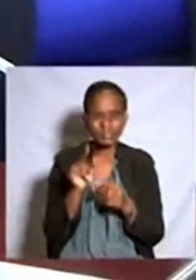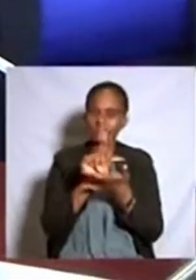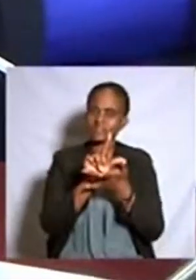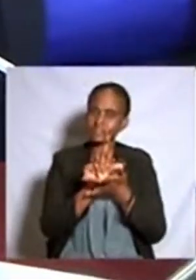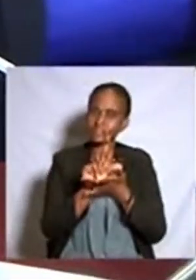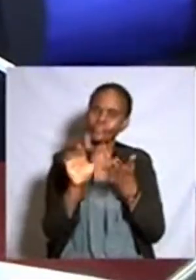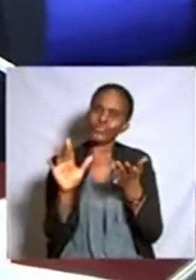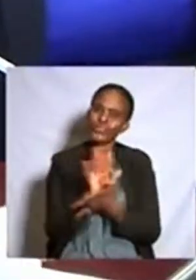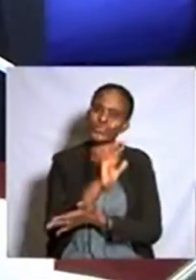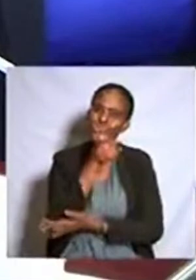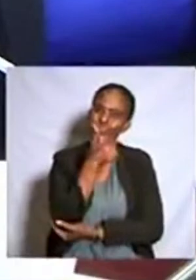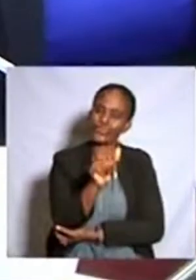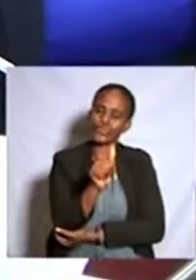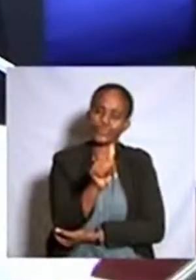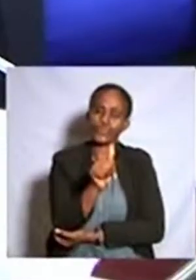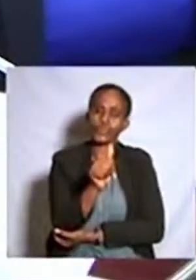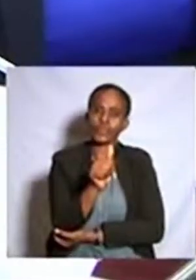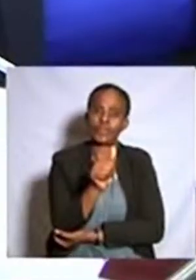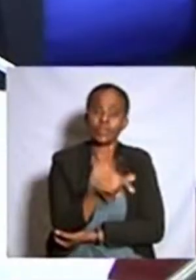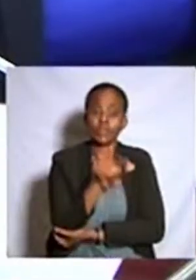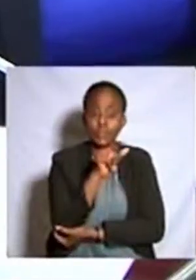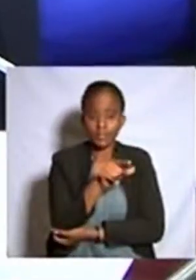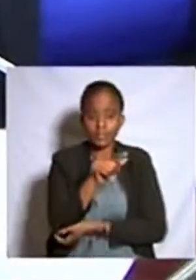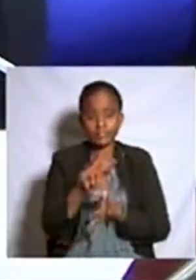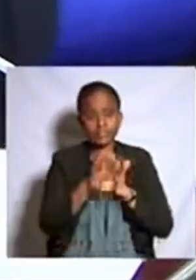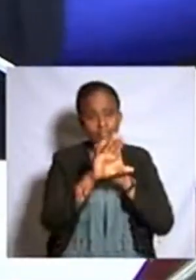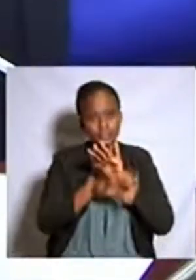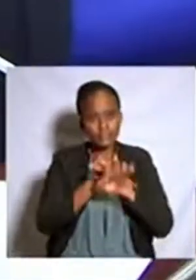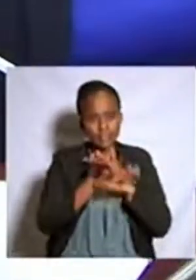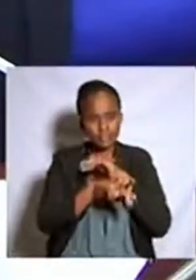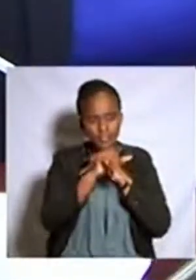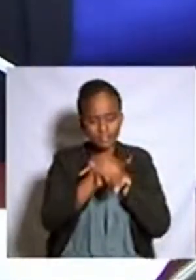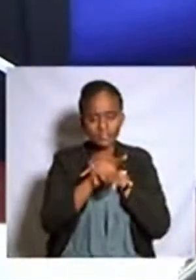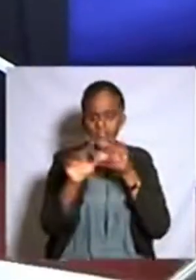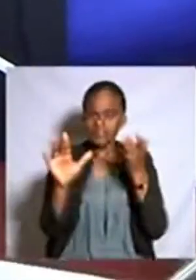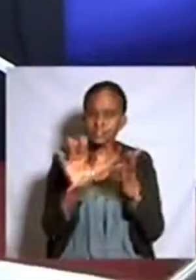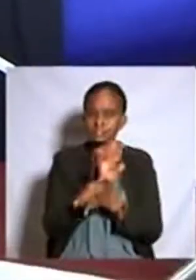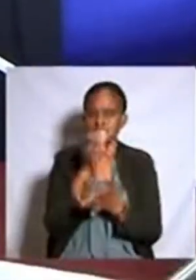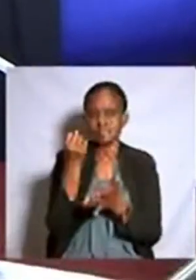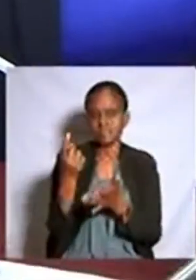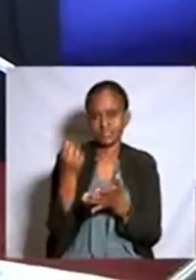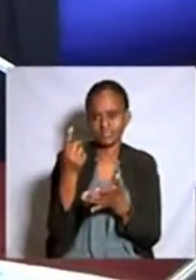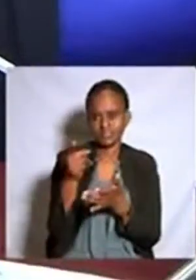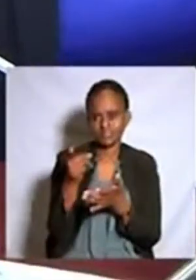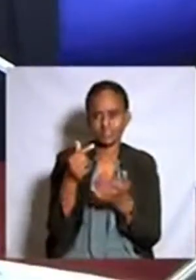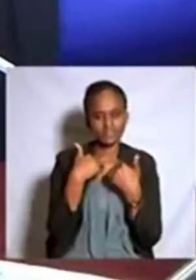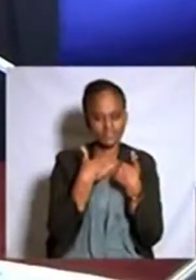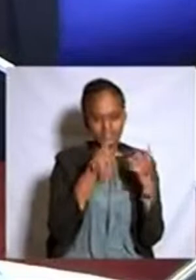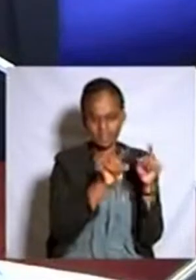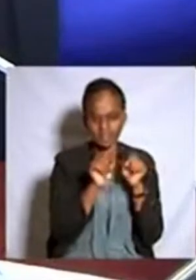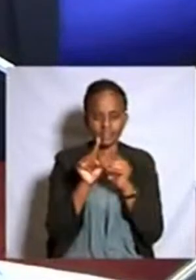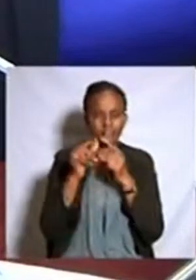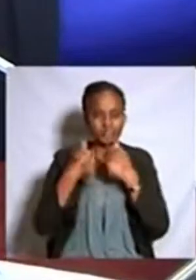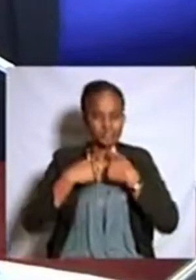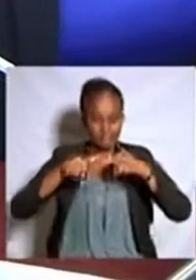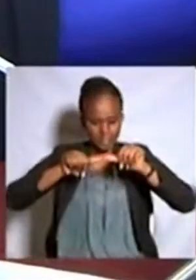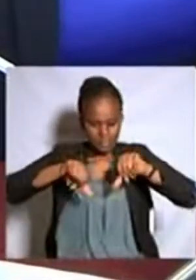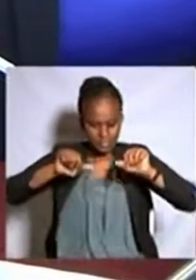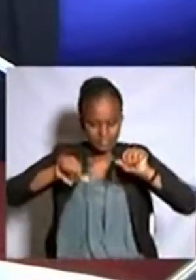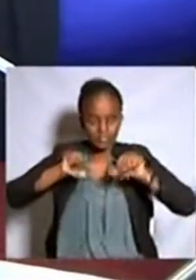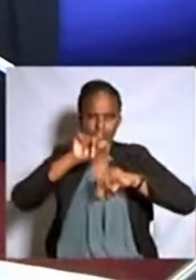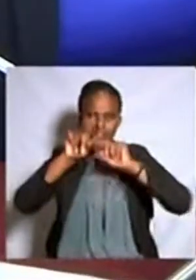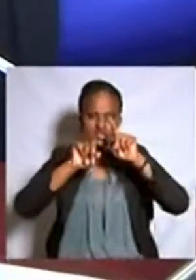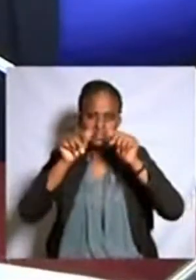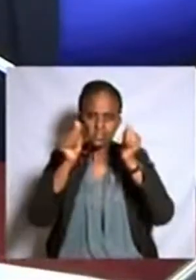10. And under that, on the page 11, there is an audit query regarding the